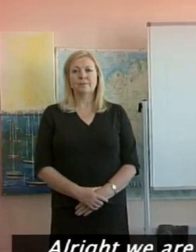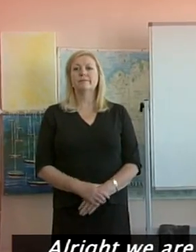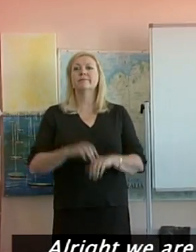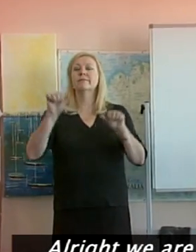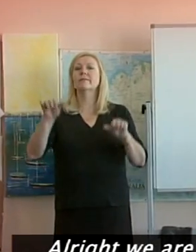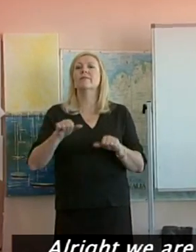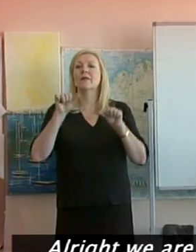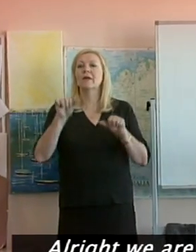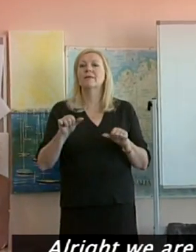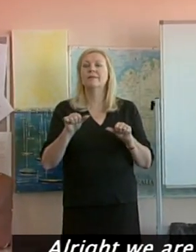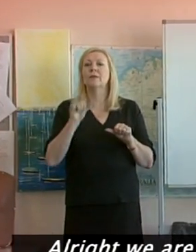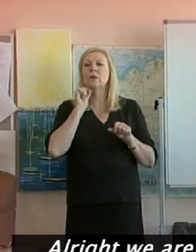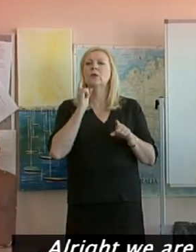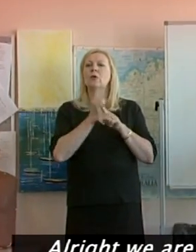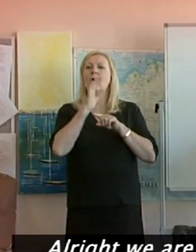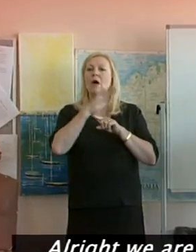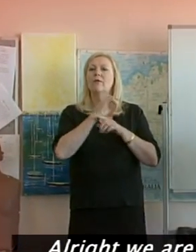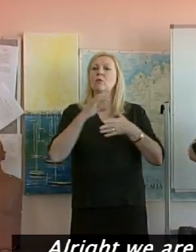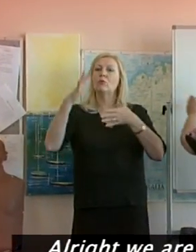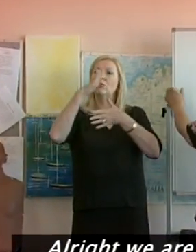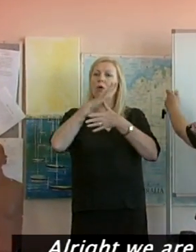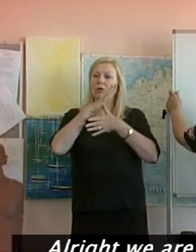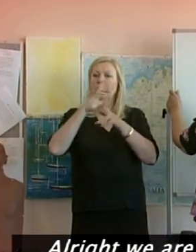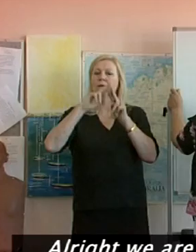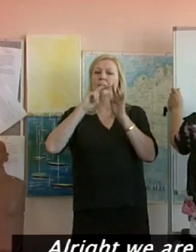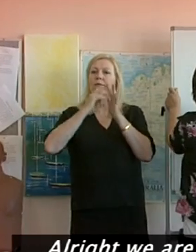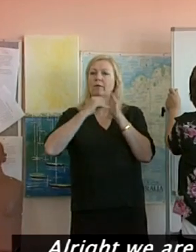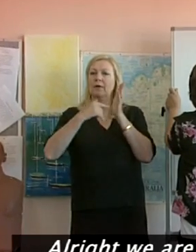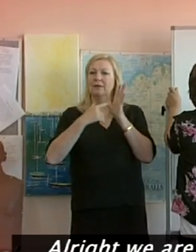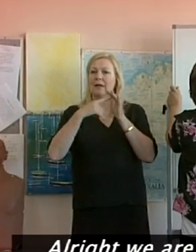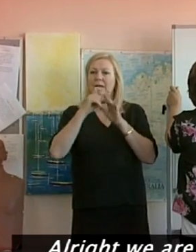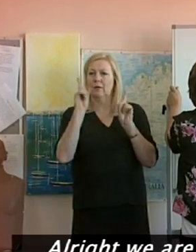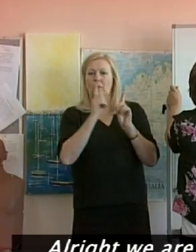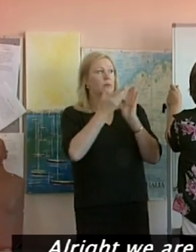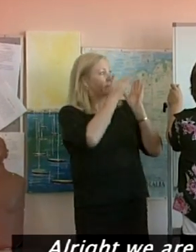All right, we're now going to look at the priorities of first aid.